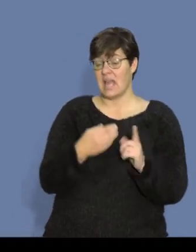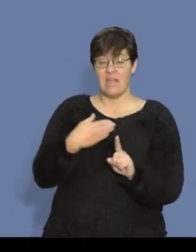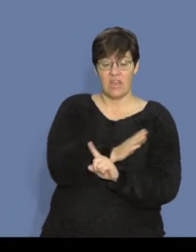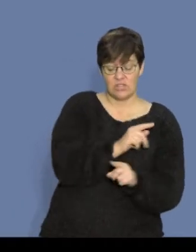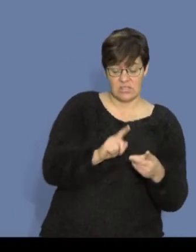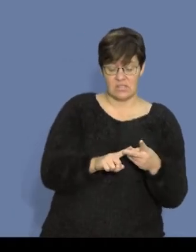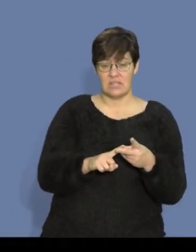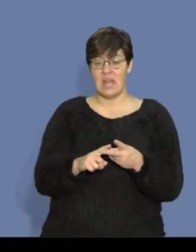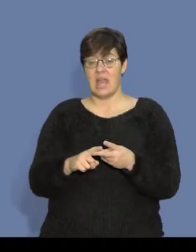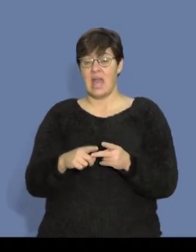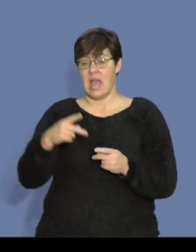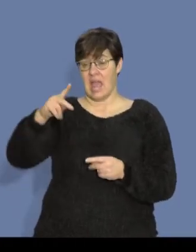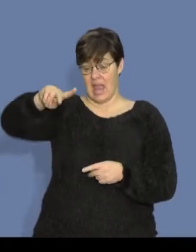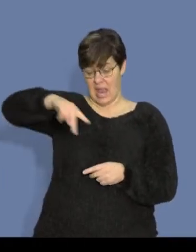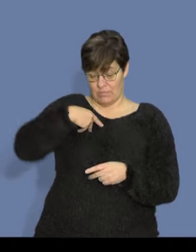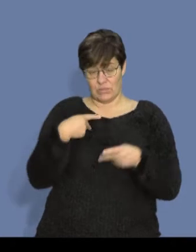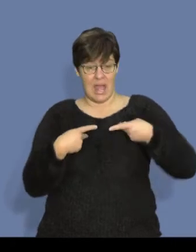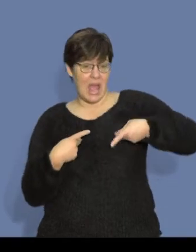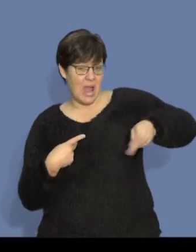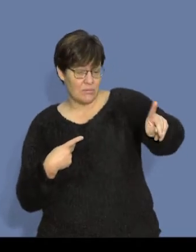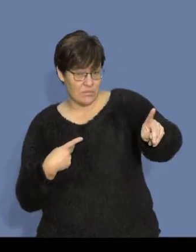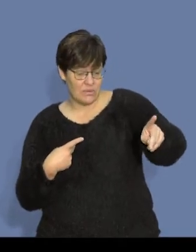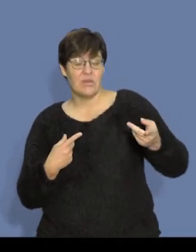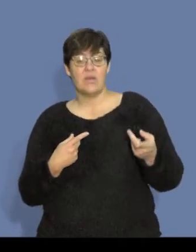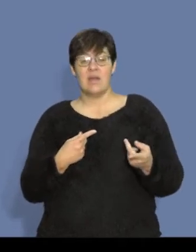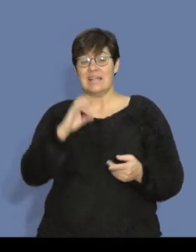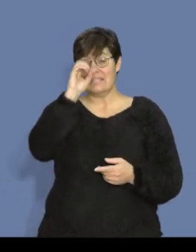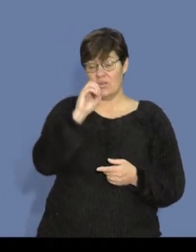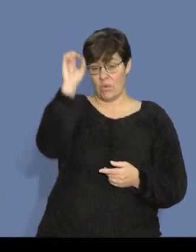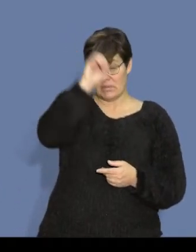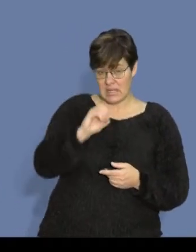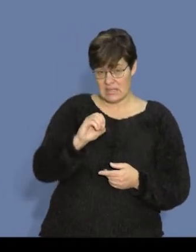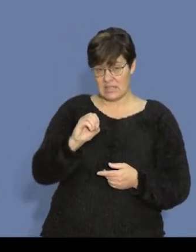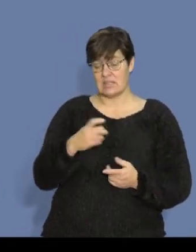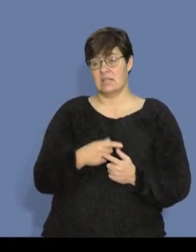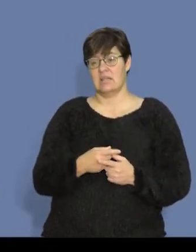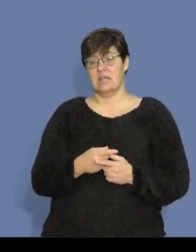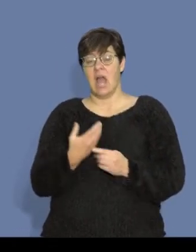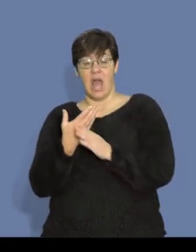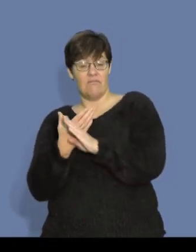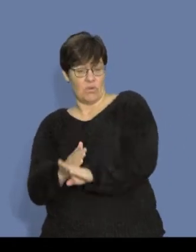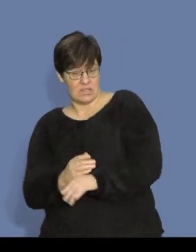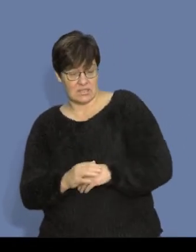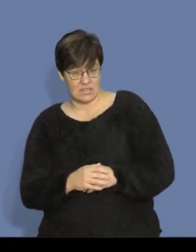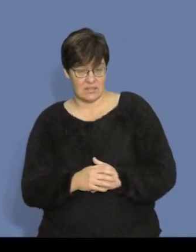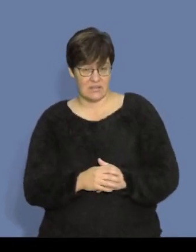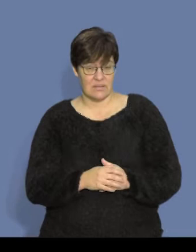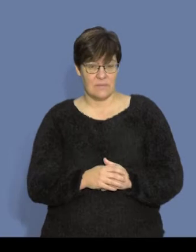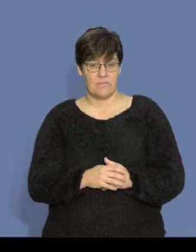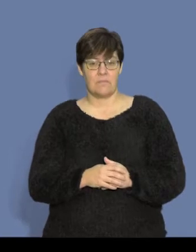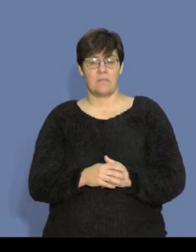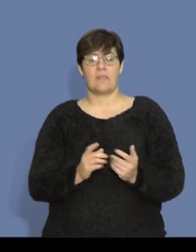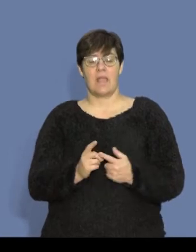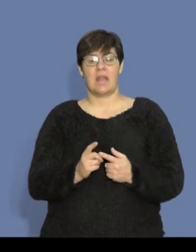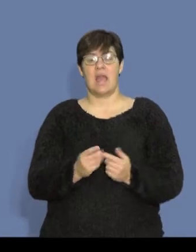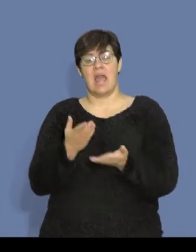evasion, input, output, zero rated, avoidance, and exempt items. Okay, so if we